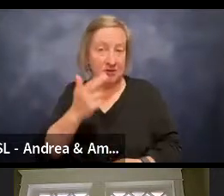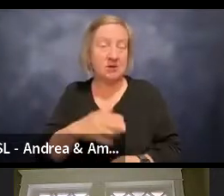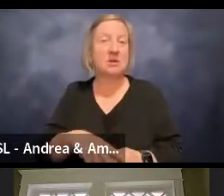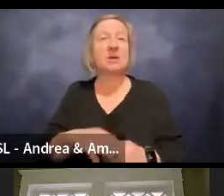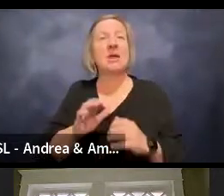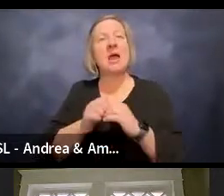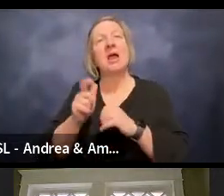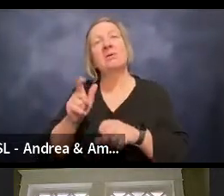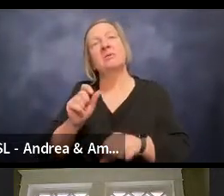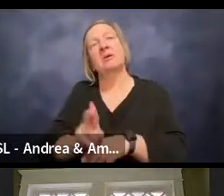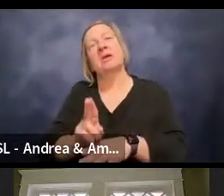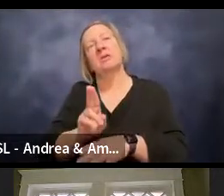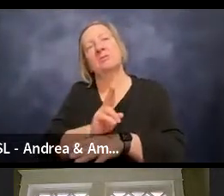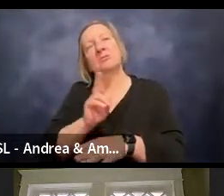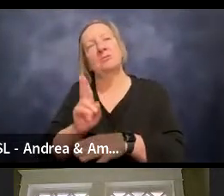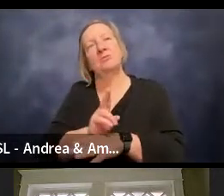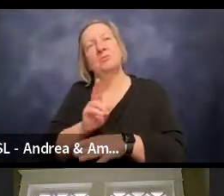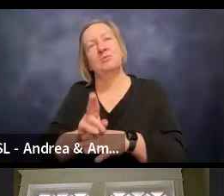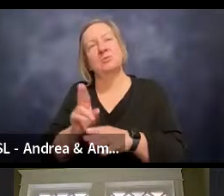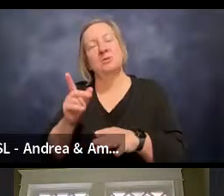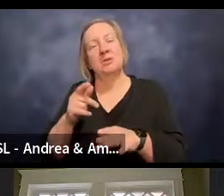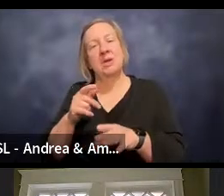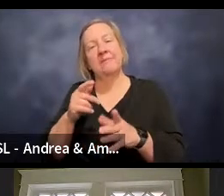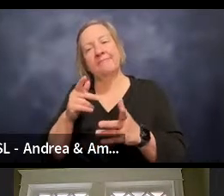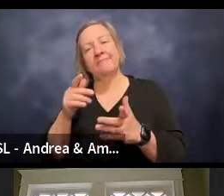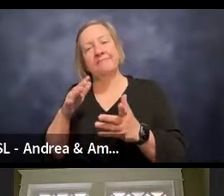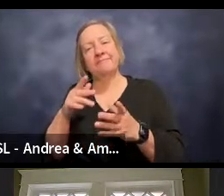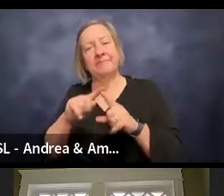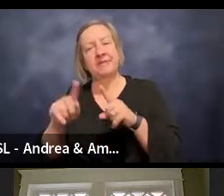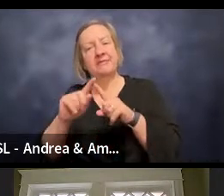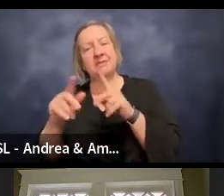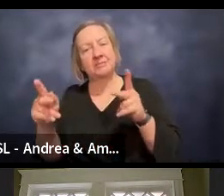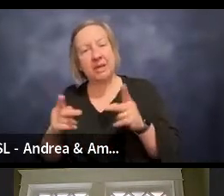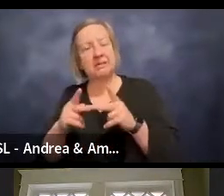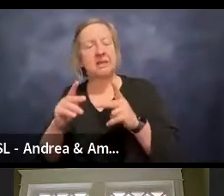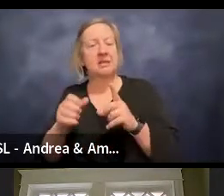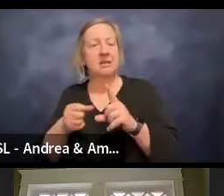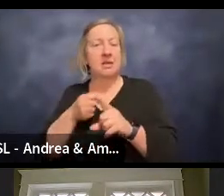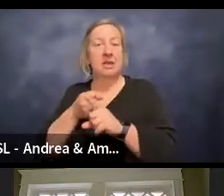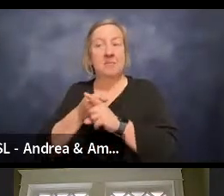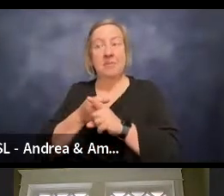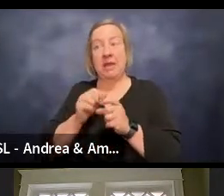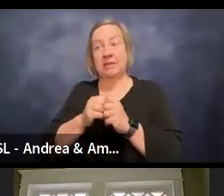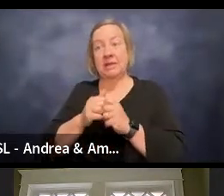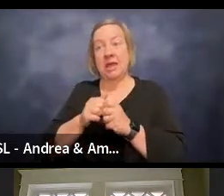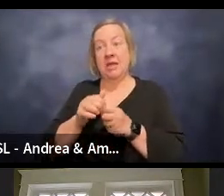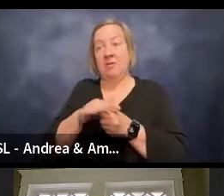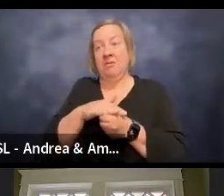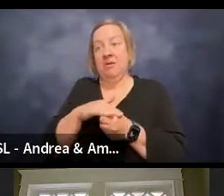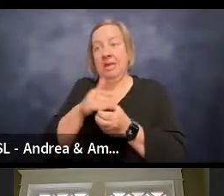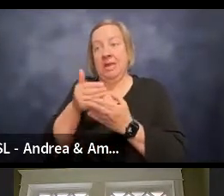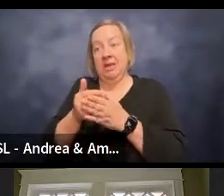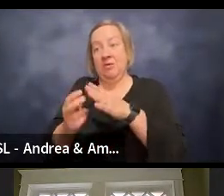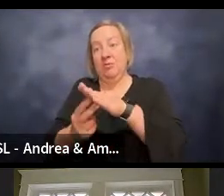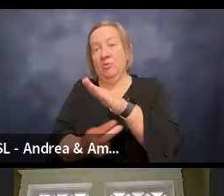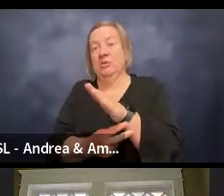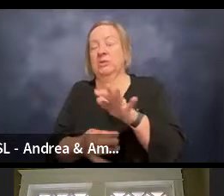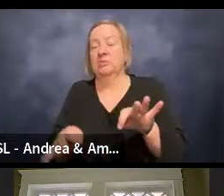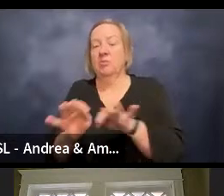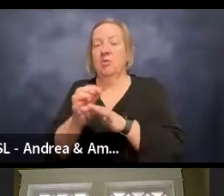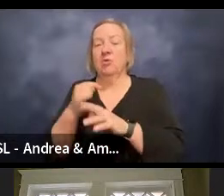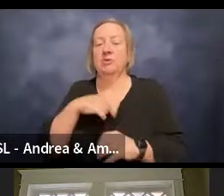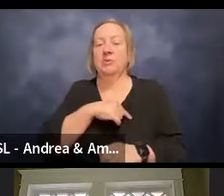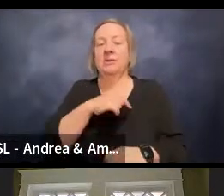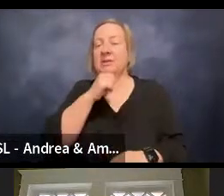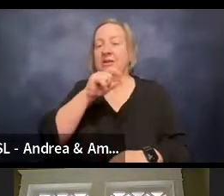can utilize these spaces, and then the impacts in the communities close to the bridge is really important to us, not just the bridge itself. I'll pass it